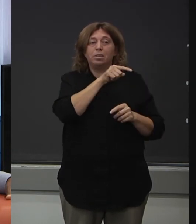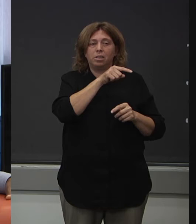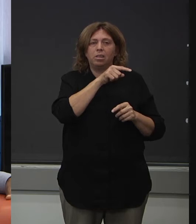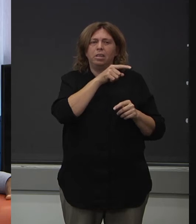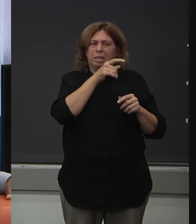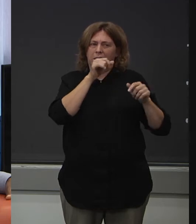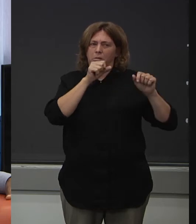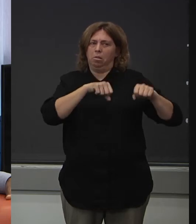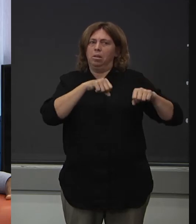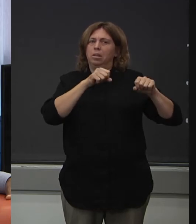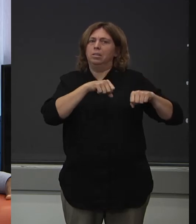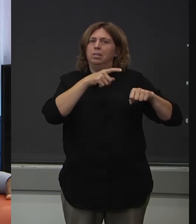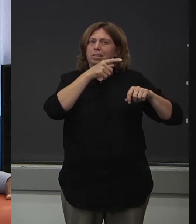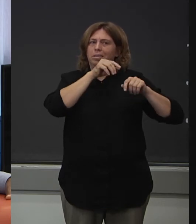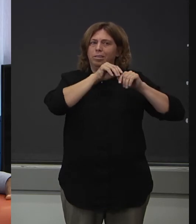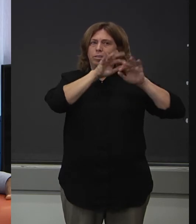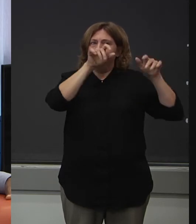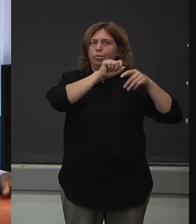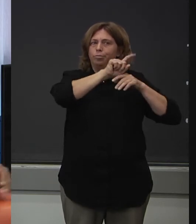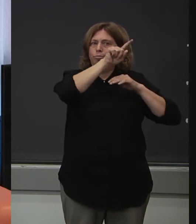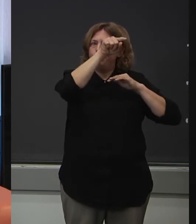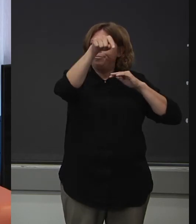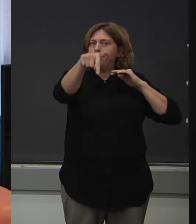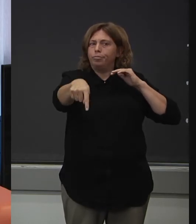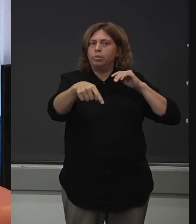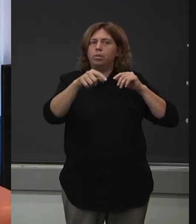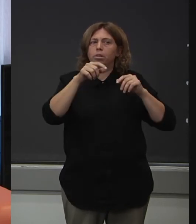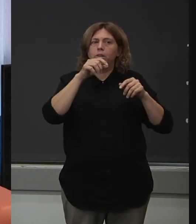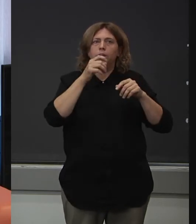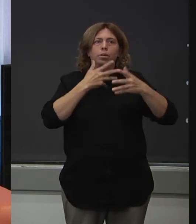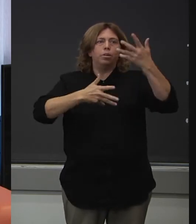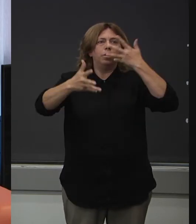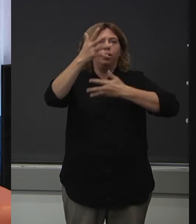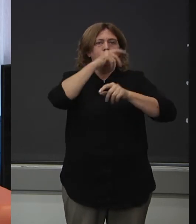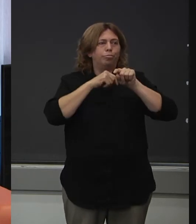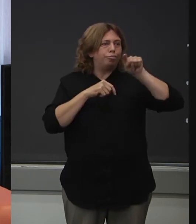in the spread of the disease.